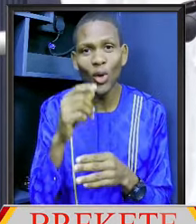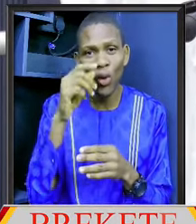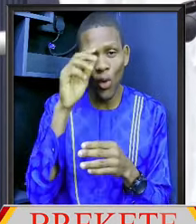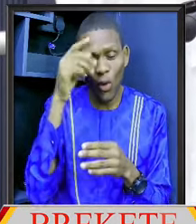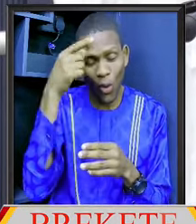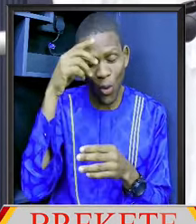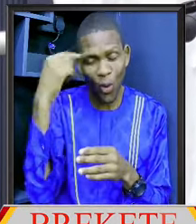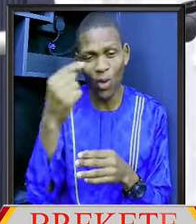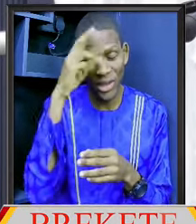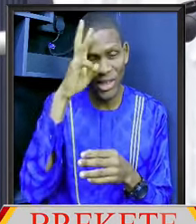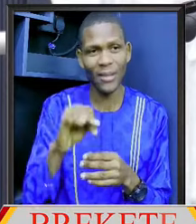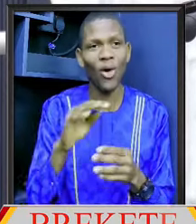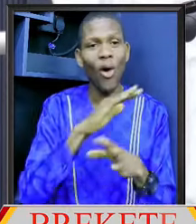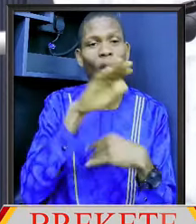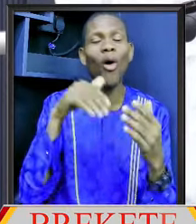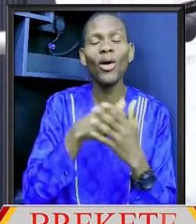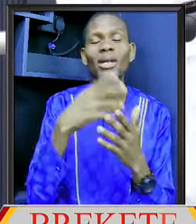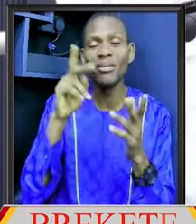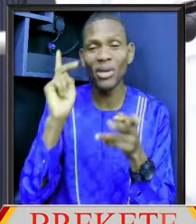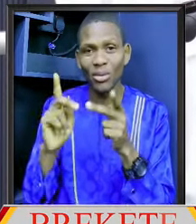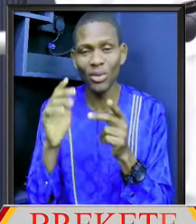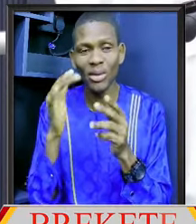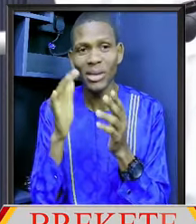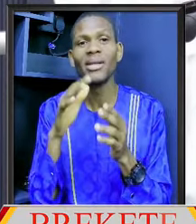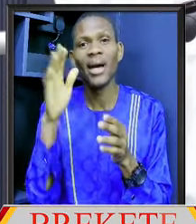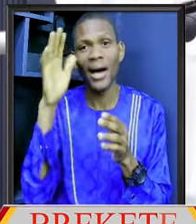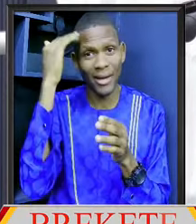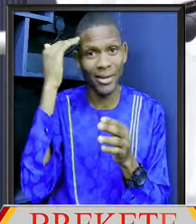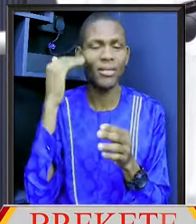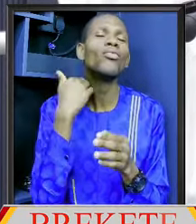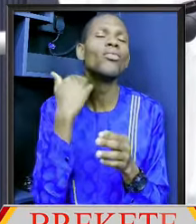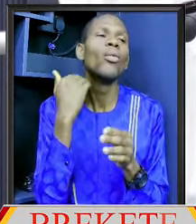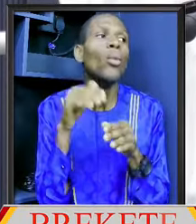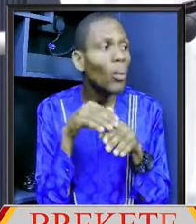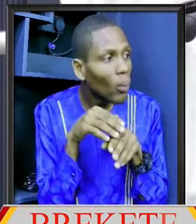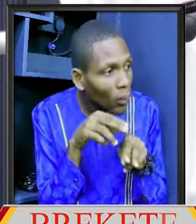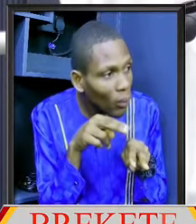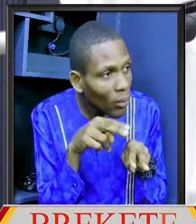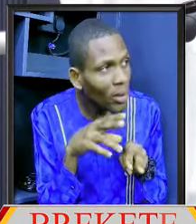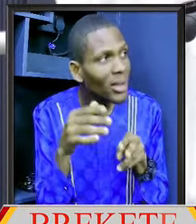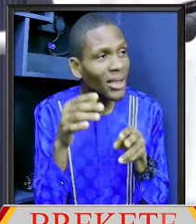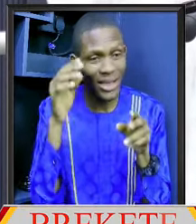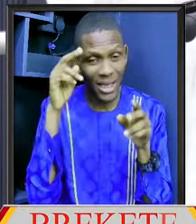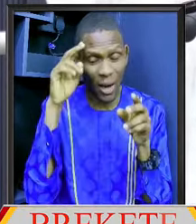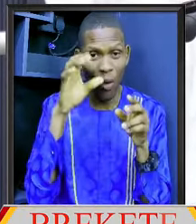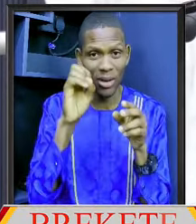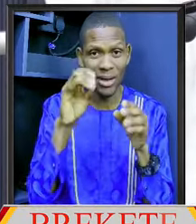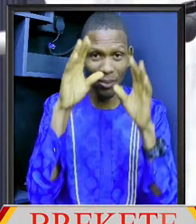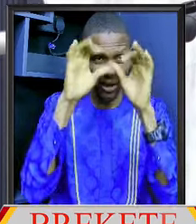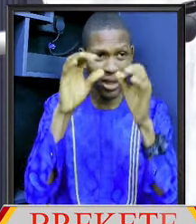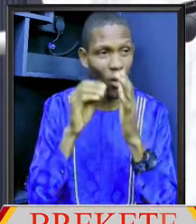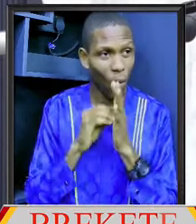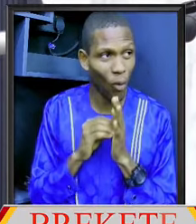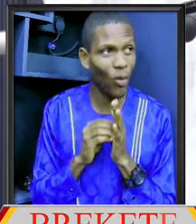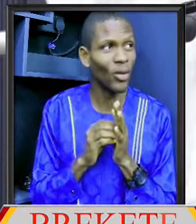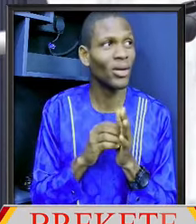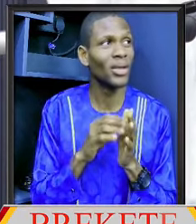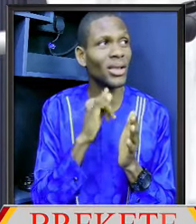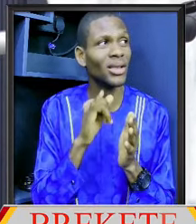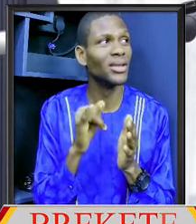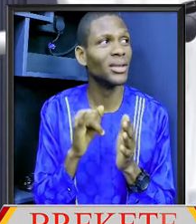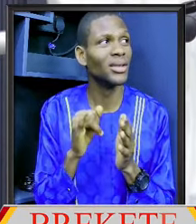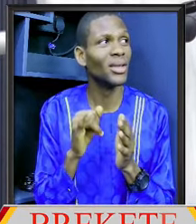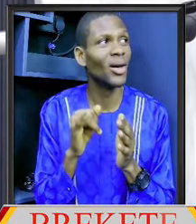bend with a look. But my own, because the thing.